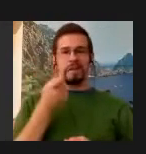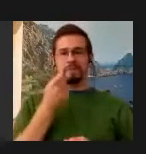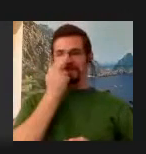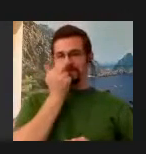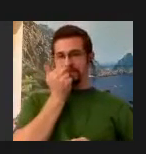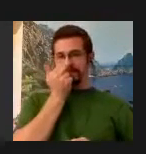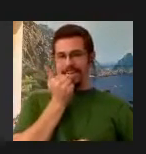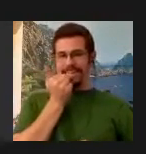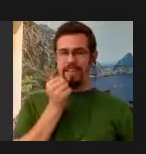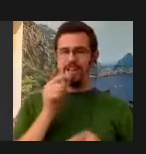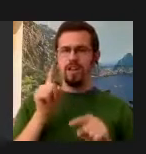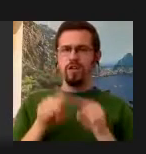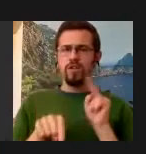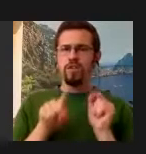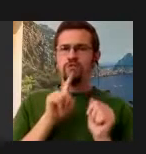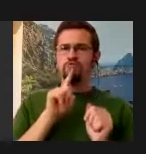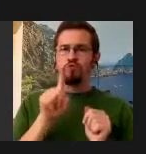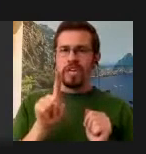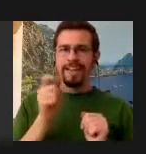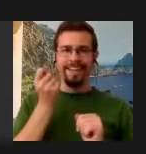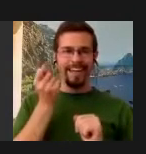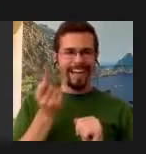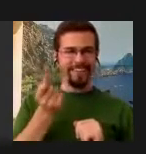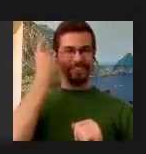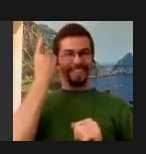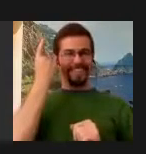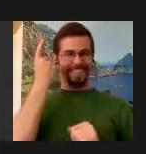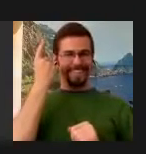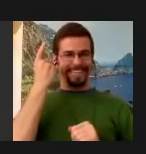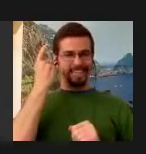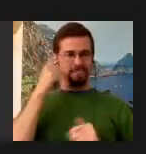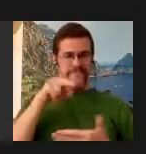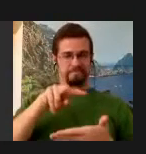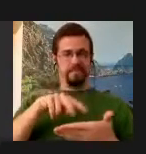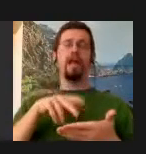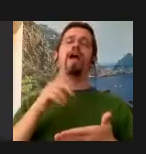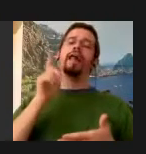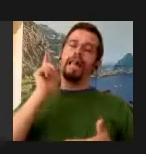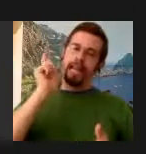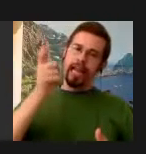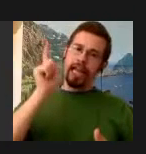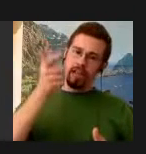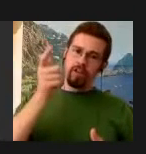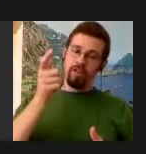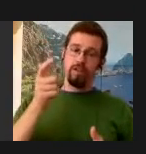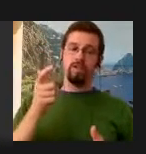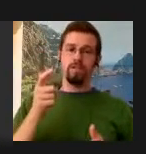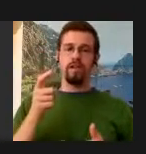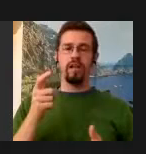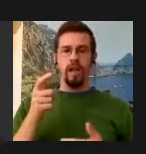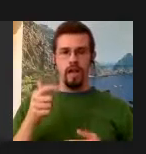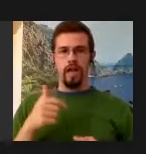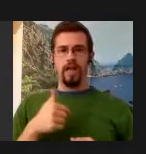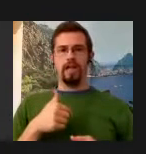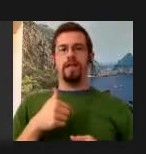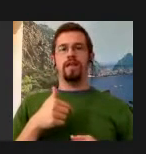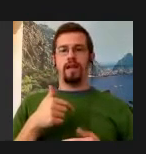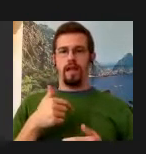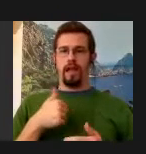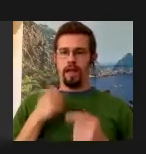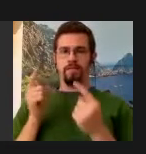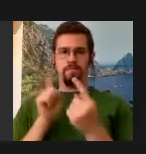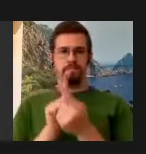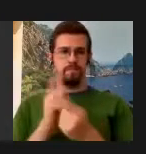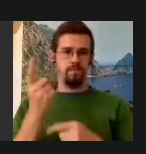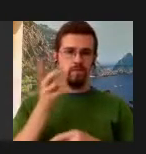really understand it, you know. Later on, so after 5 years, I met a lady, and she's